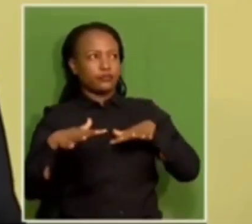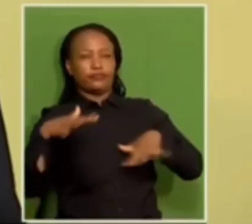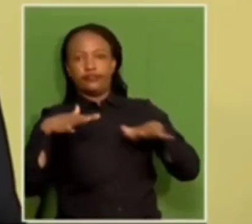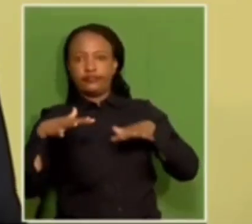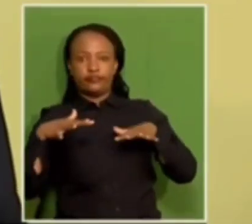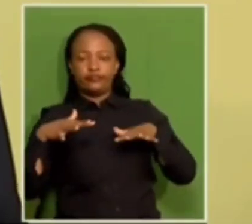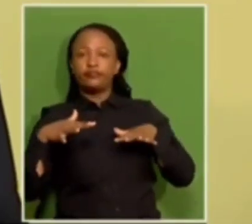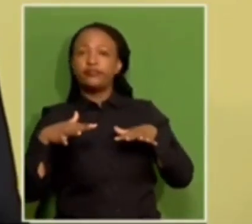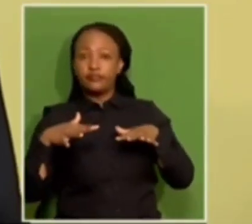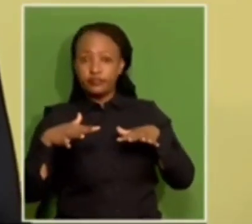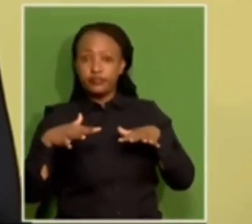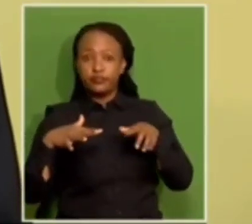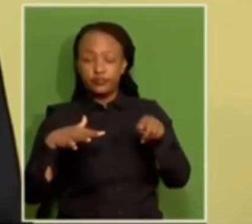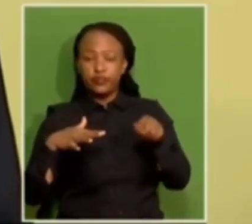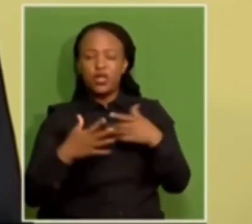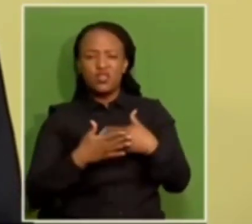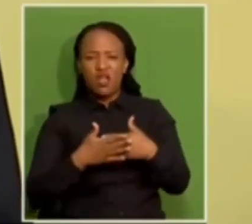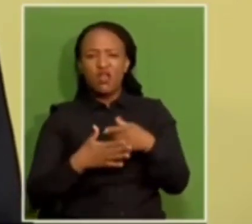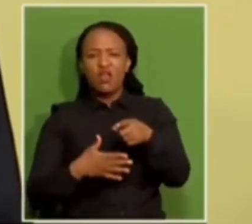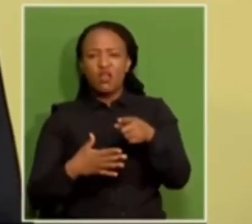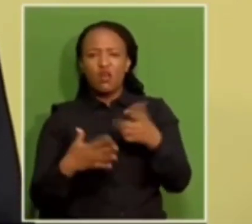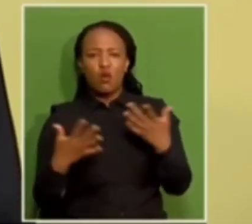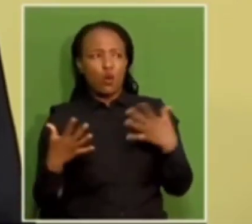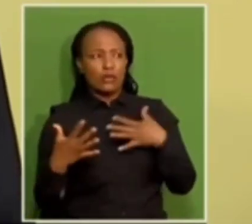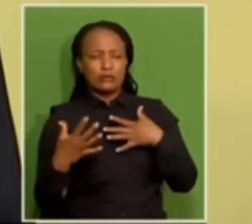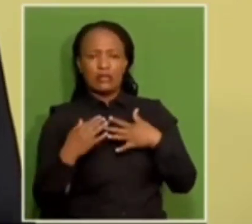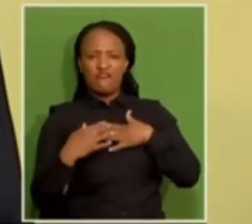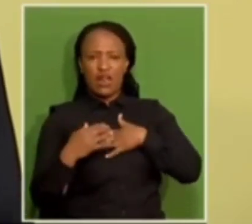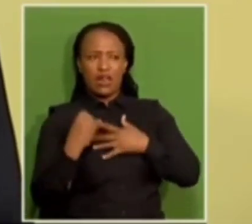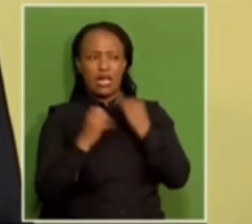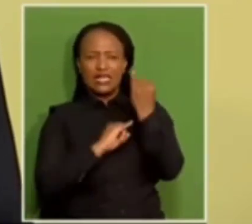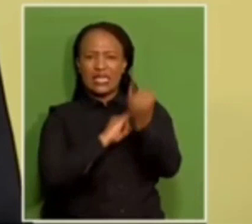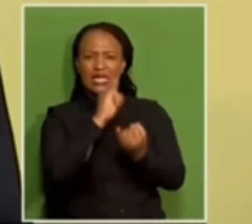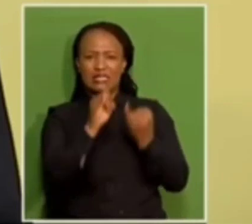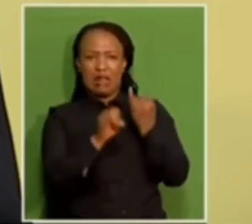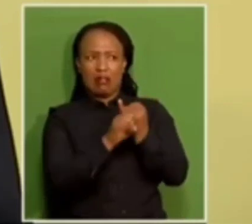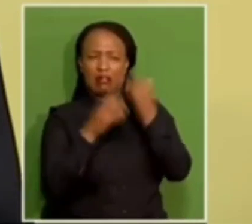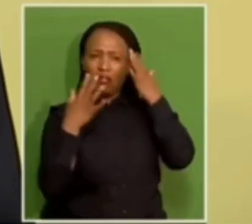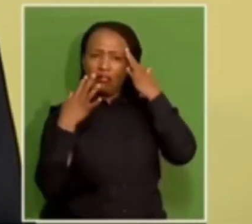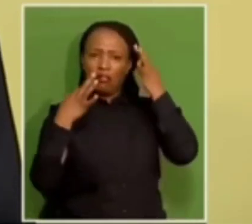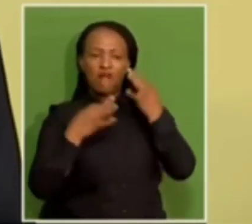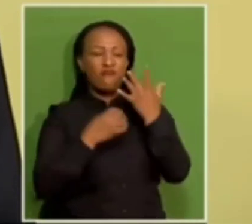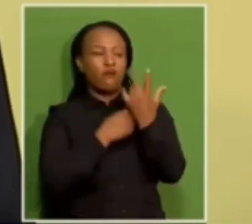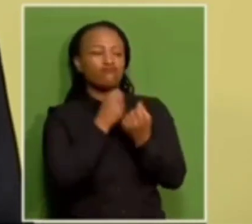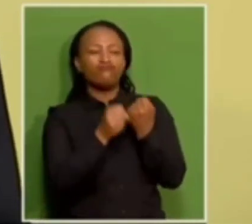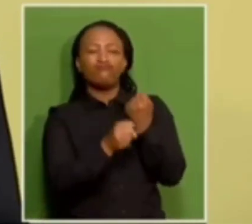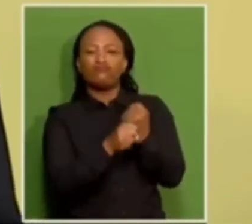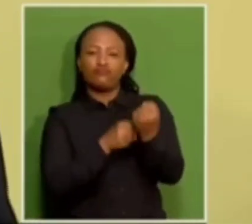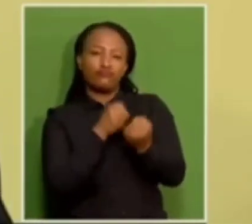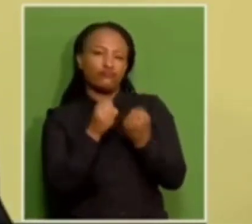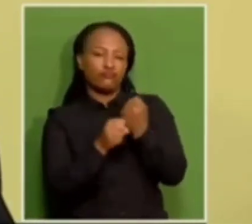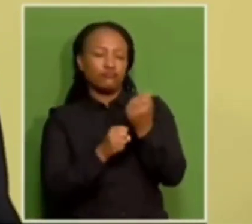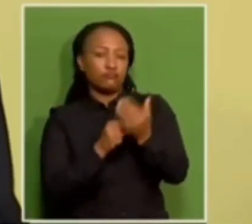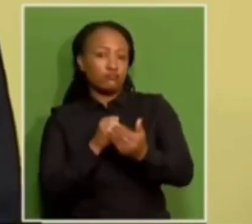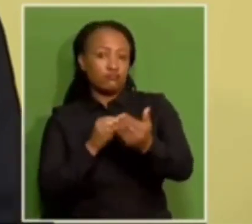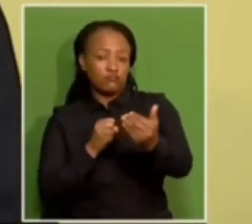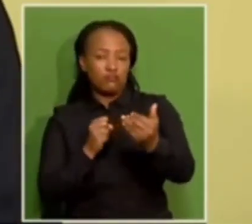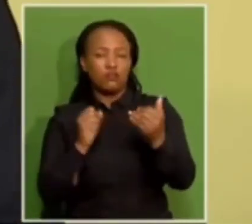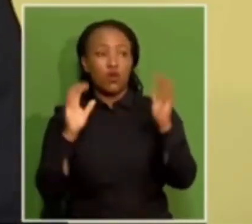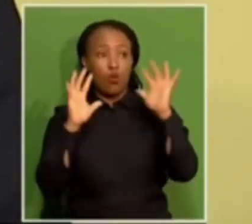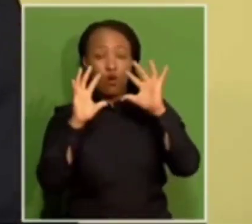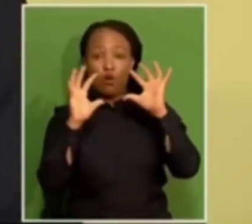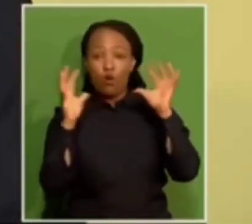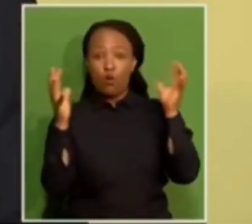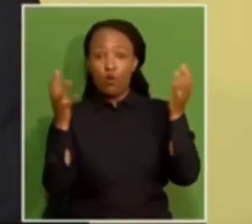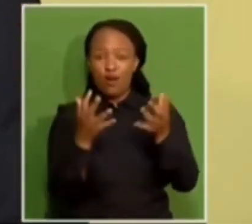fundamental challenges that are bound to determine the course of international events for years to come